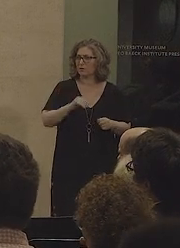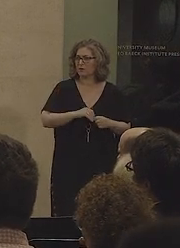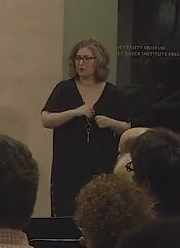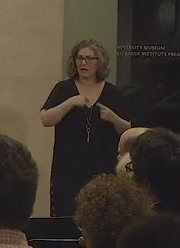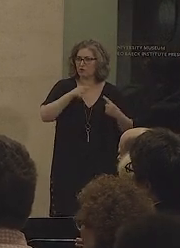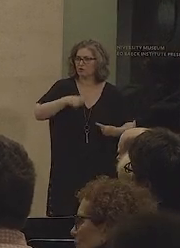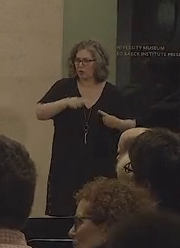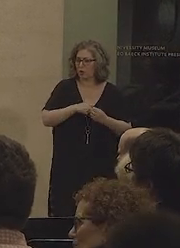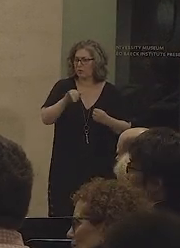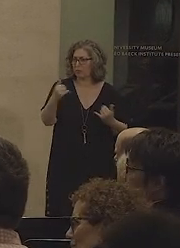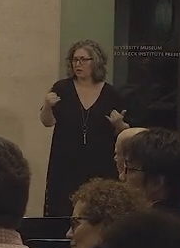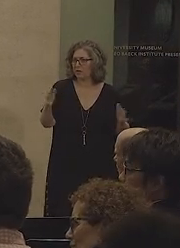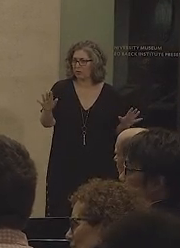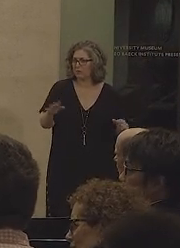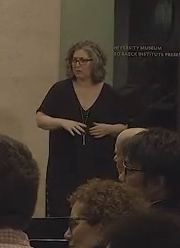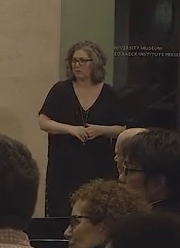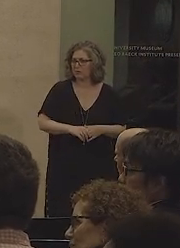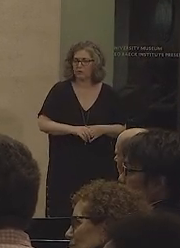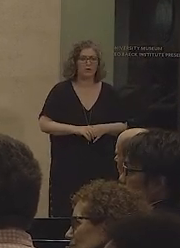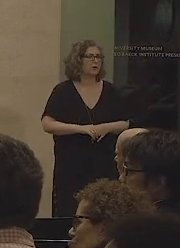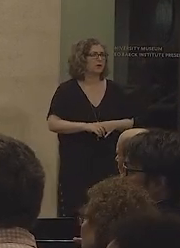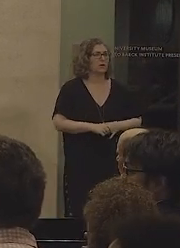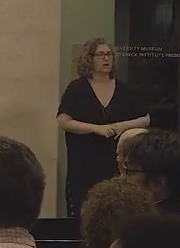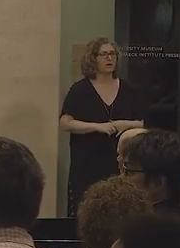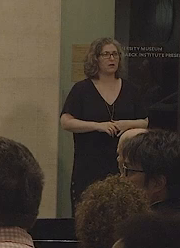I'm struggling with it right now.